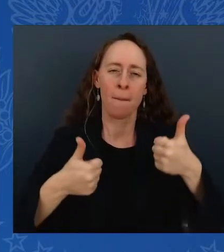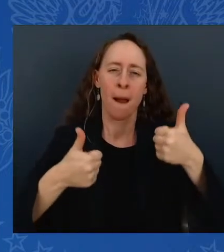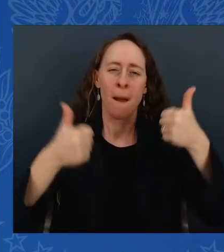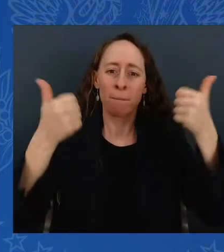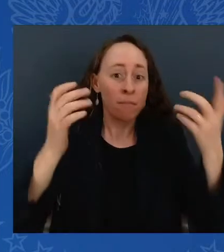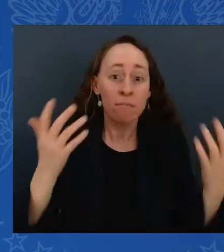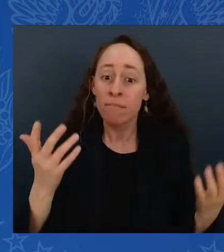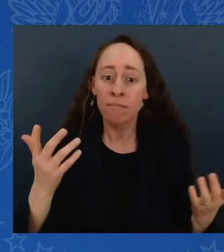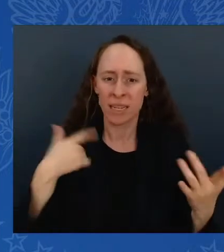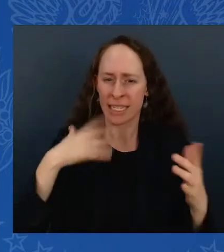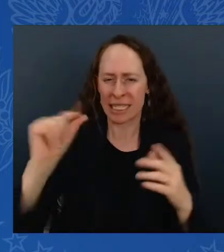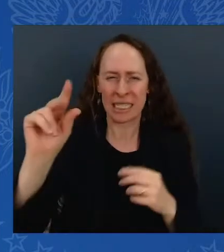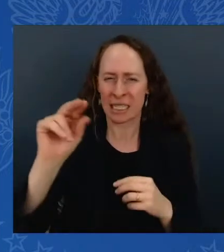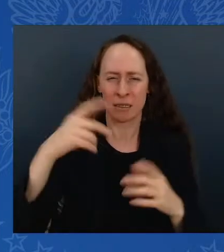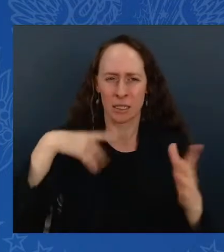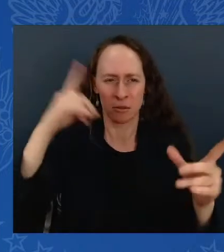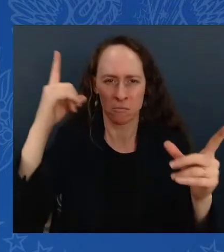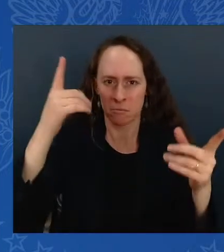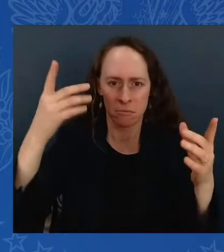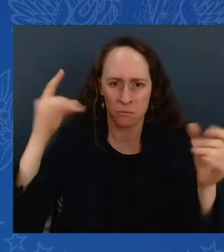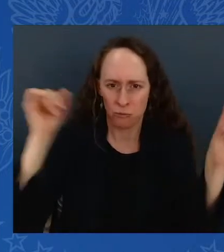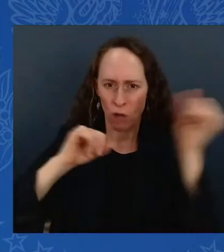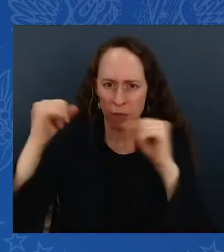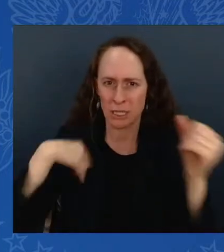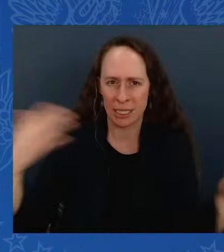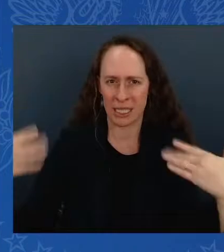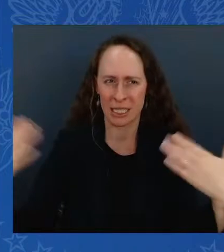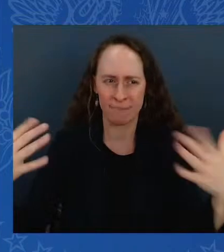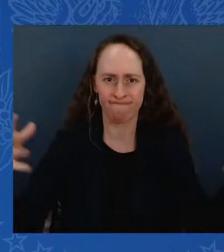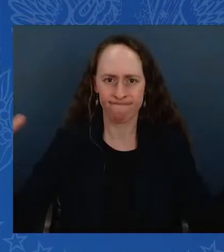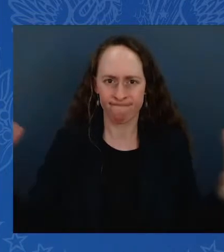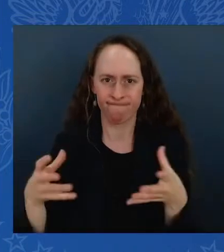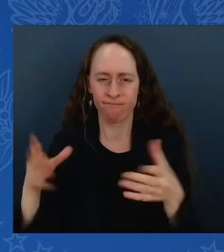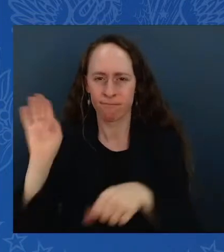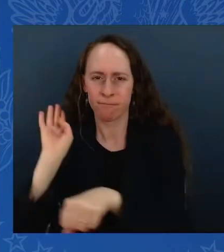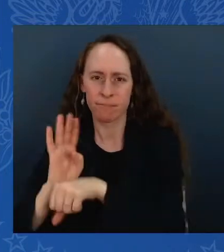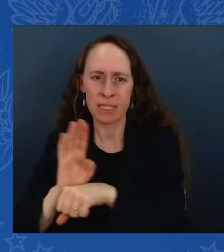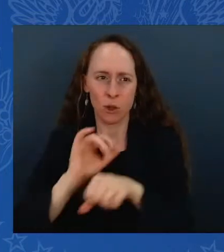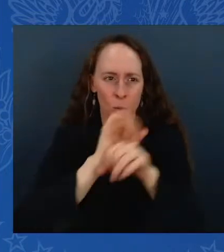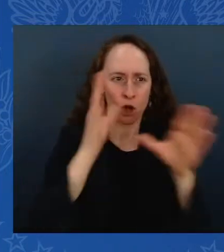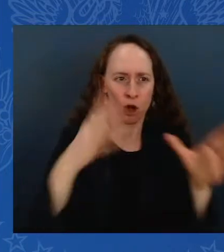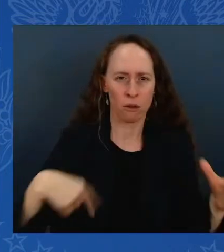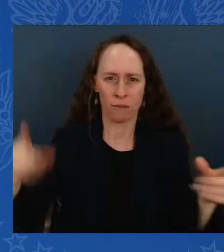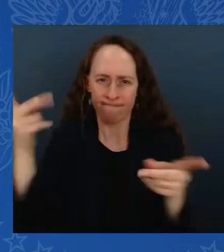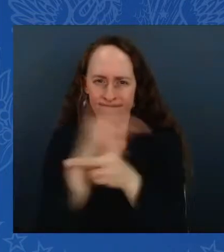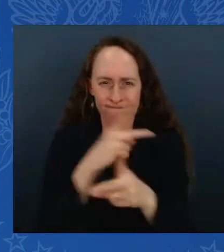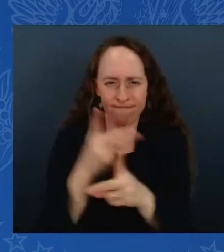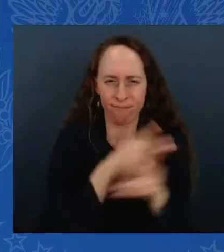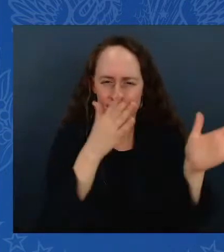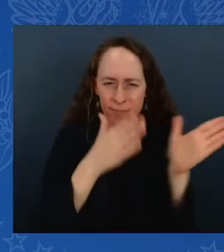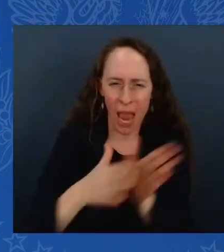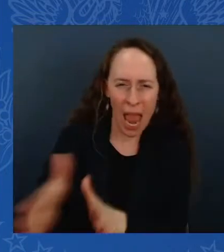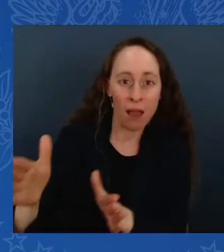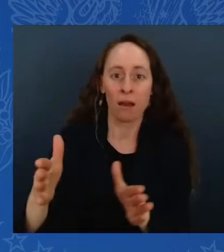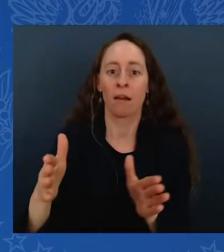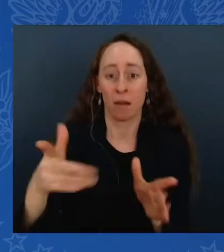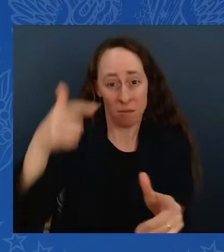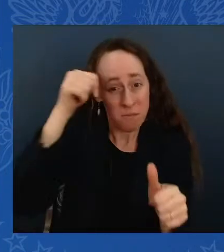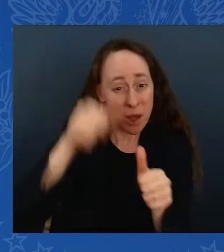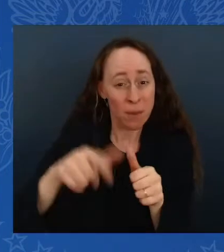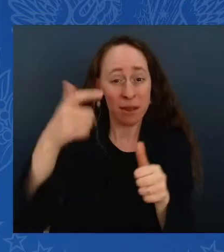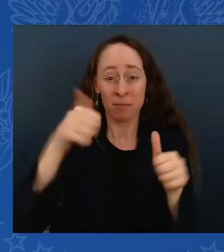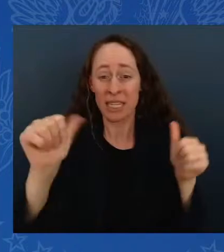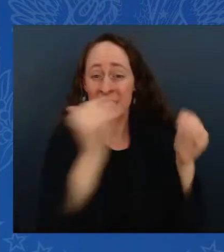unclog our ports, trucking networks, and shipping lines. Remember those massive cargo ships stuck outside the port of Los